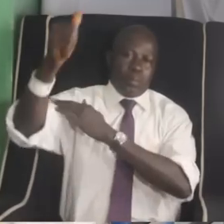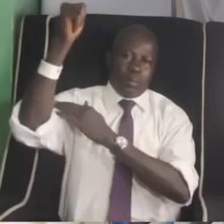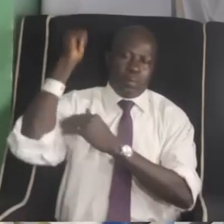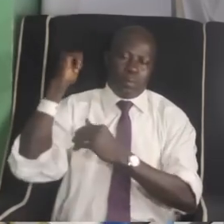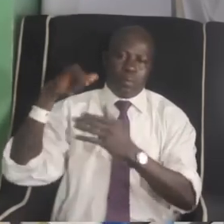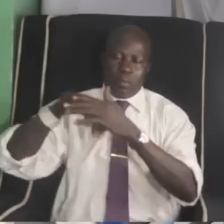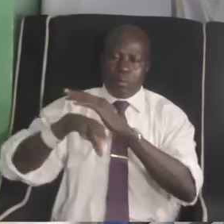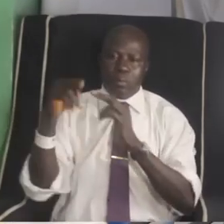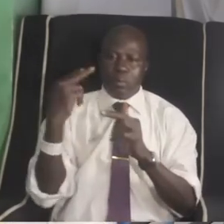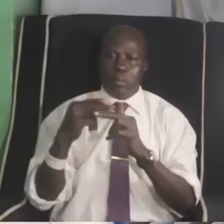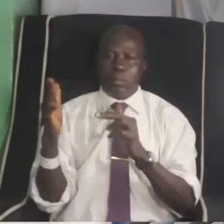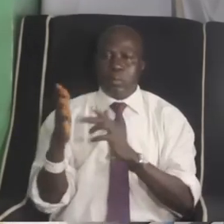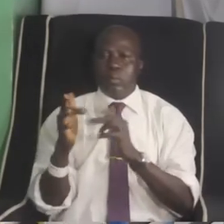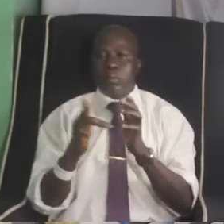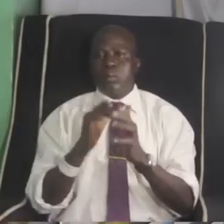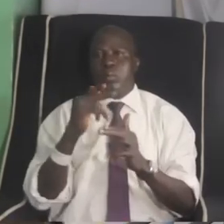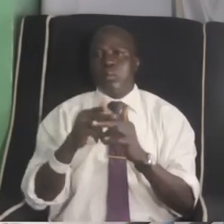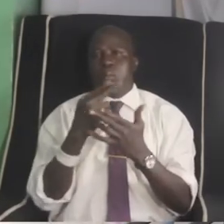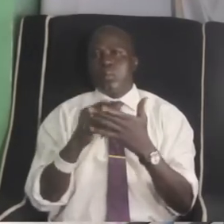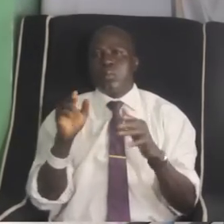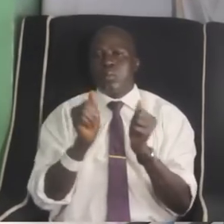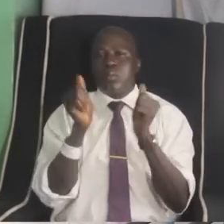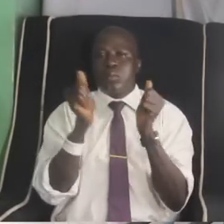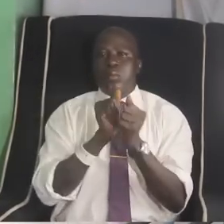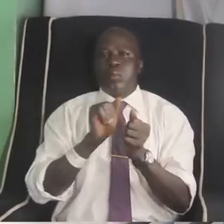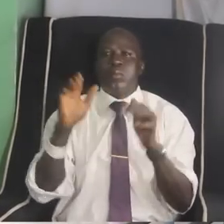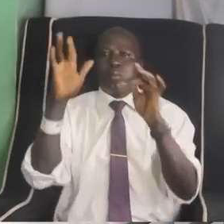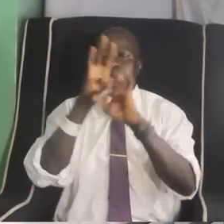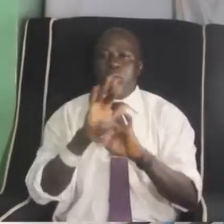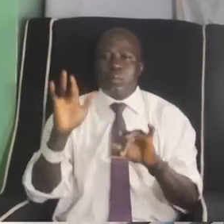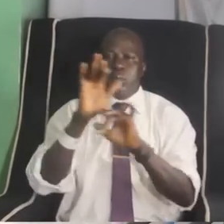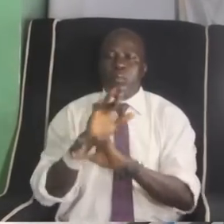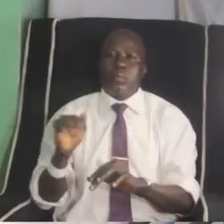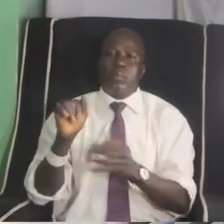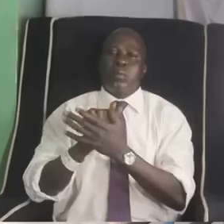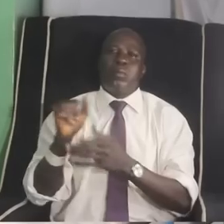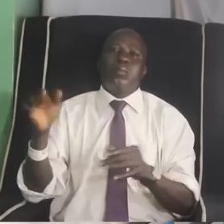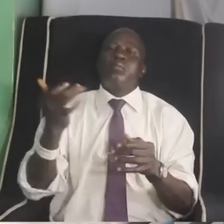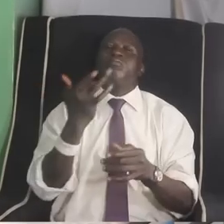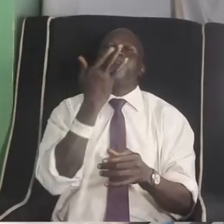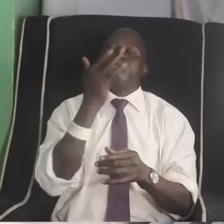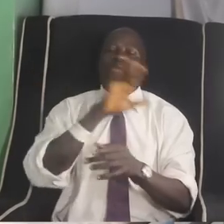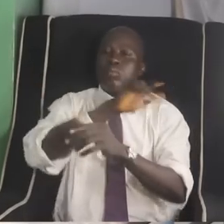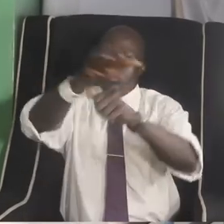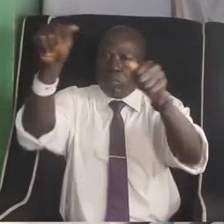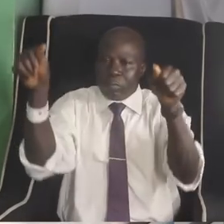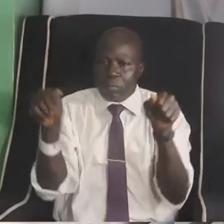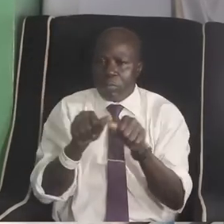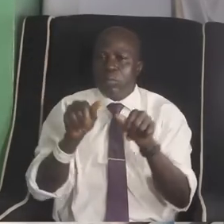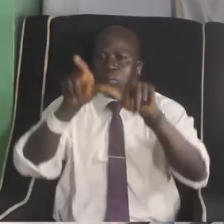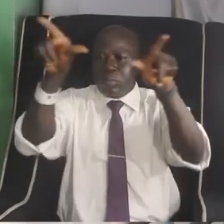oruko Jesu. E mo ba wu loruko Jesu. Anu wa okan. Oju ere wa okan. Wa lenu